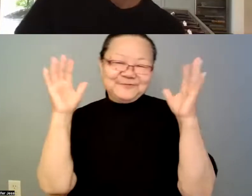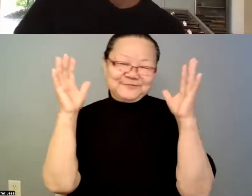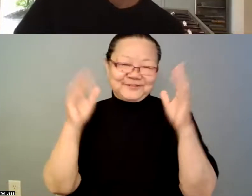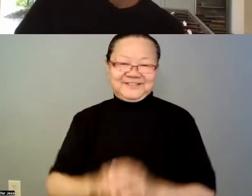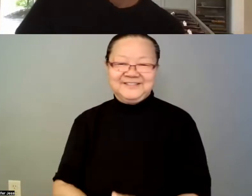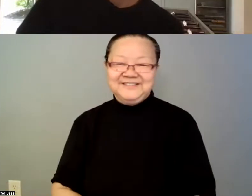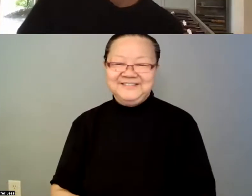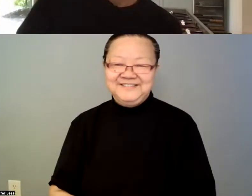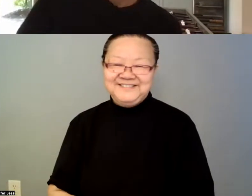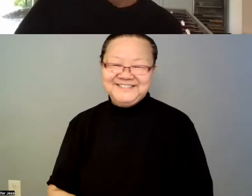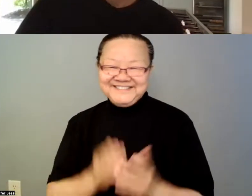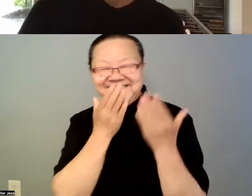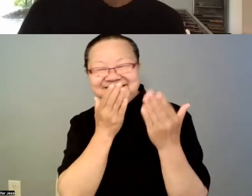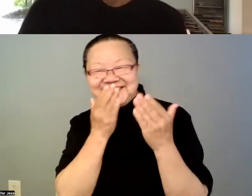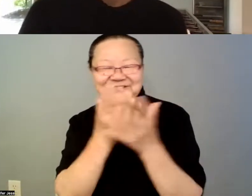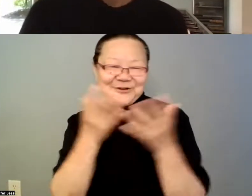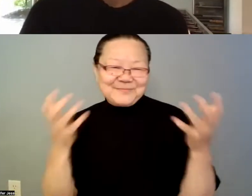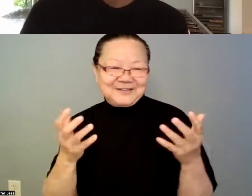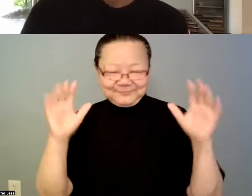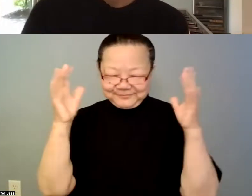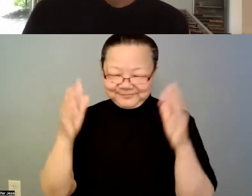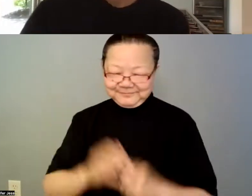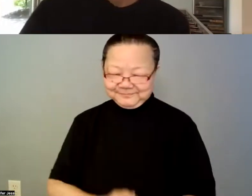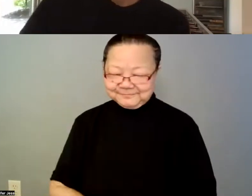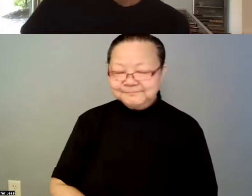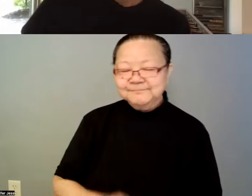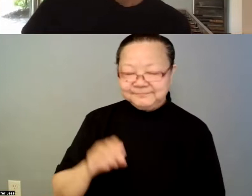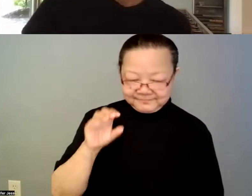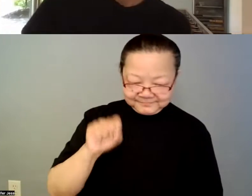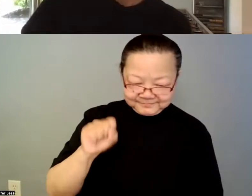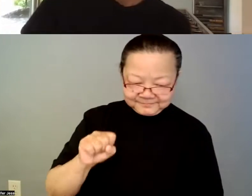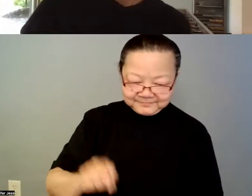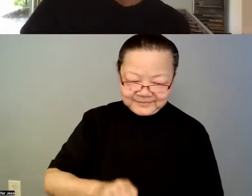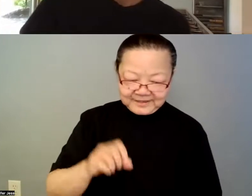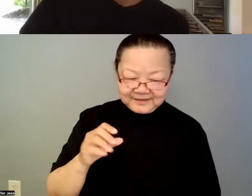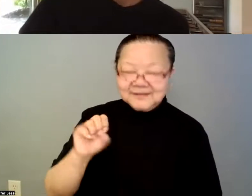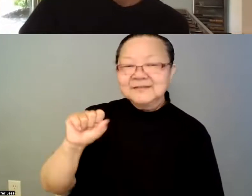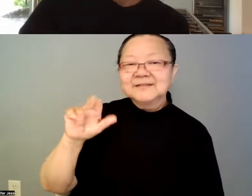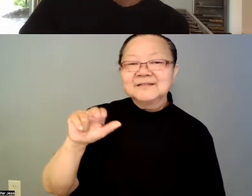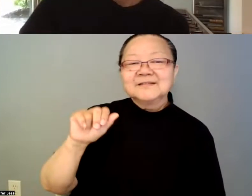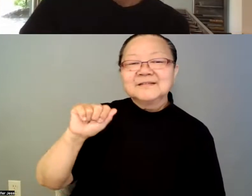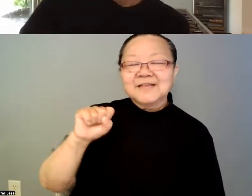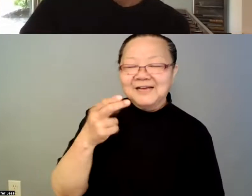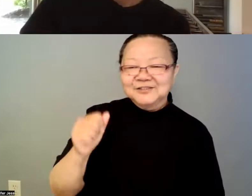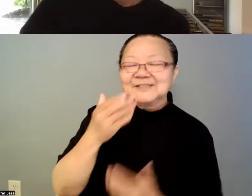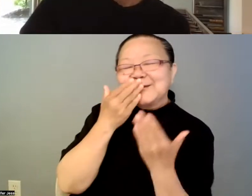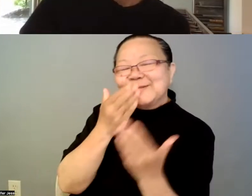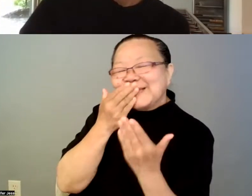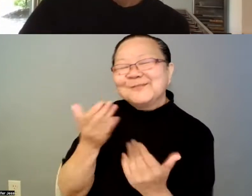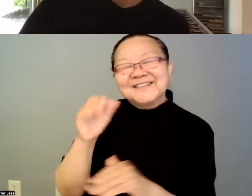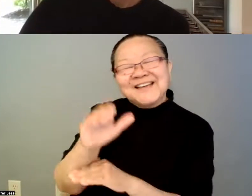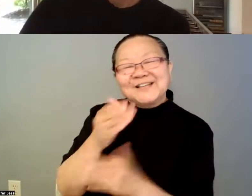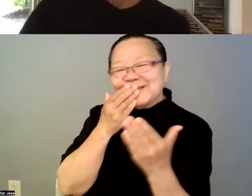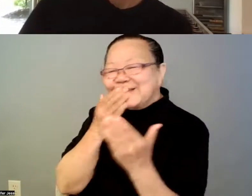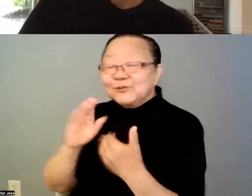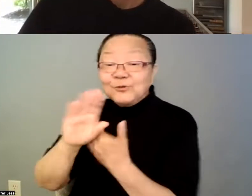Yes, thank you so much for your time, Dr. Choo, this evening. Thank you so much